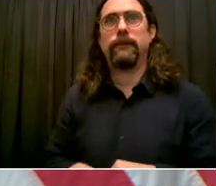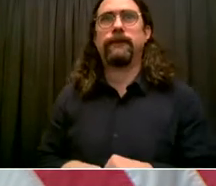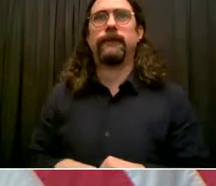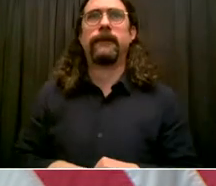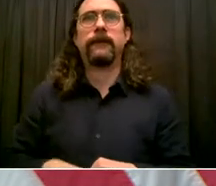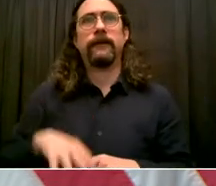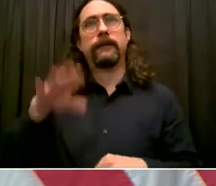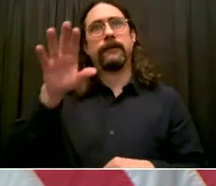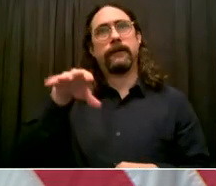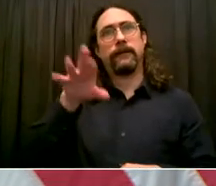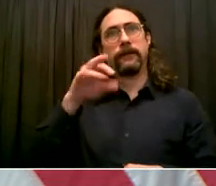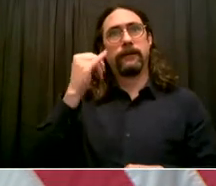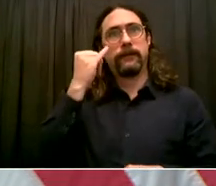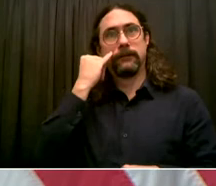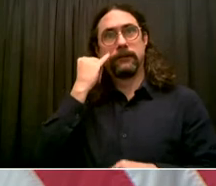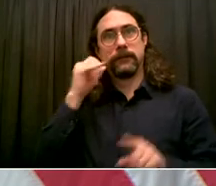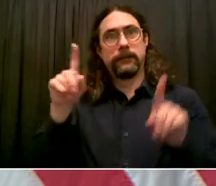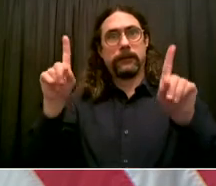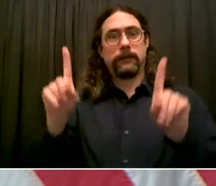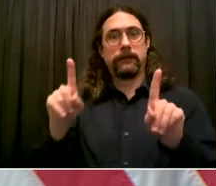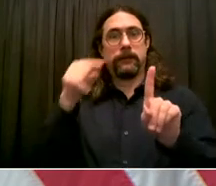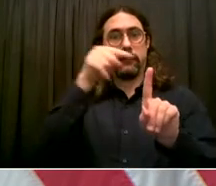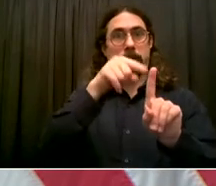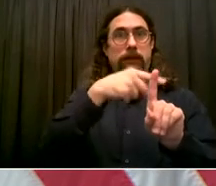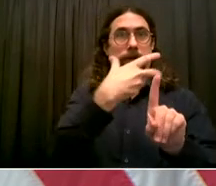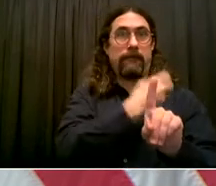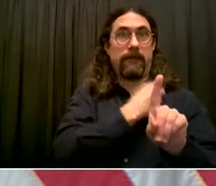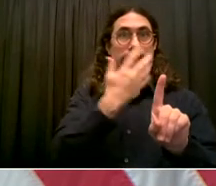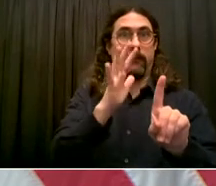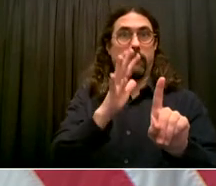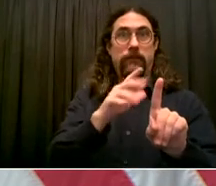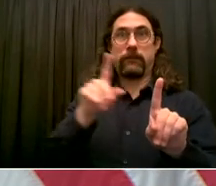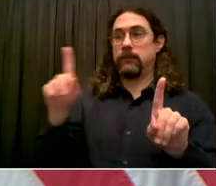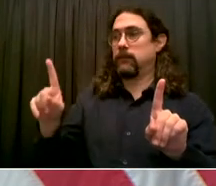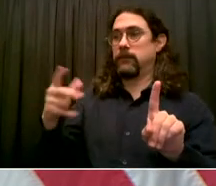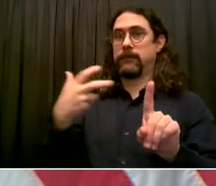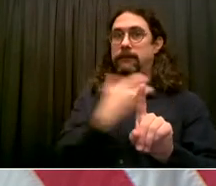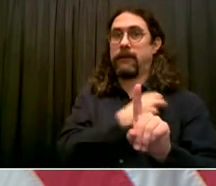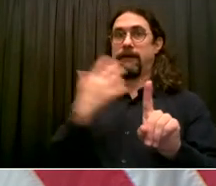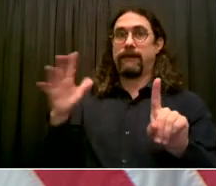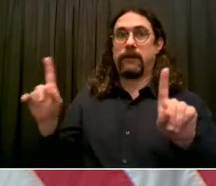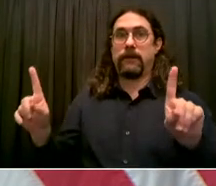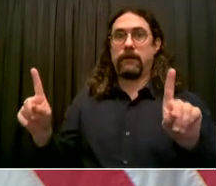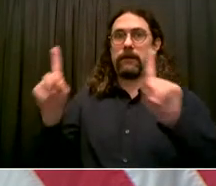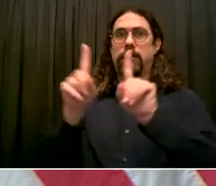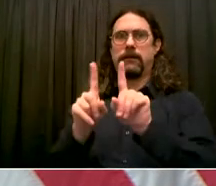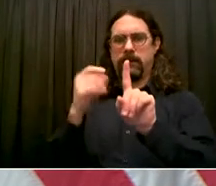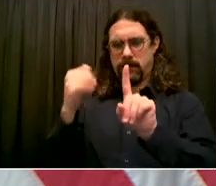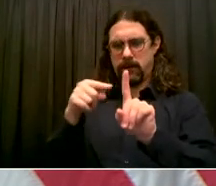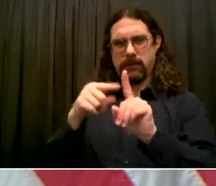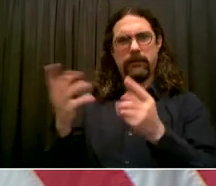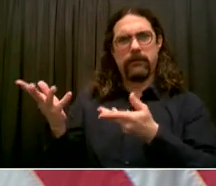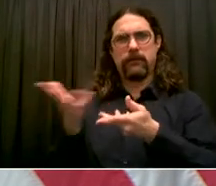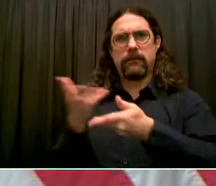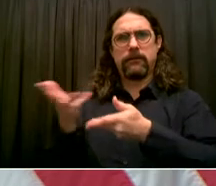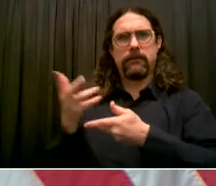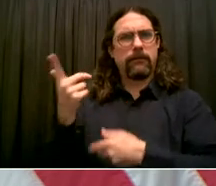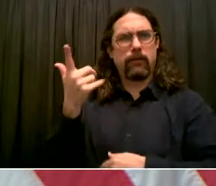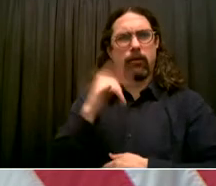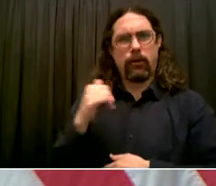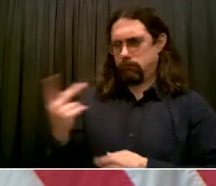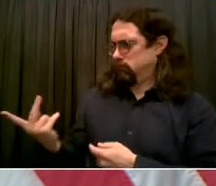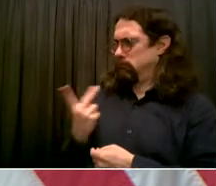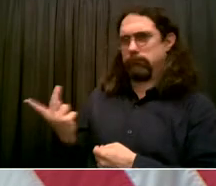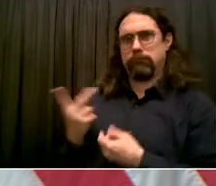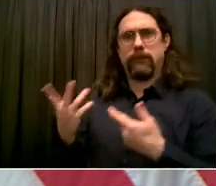an important question, and you know, I want to be candid that we expect these guidelines to change over time. As